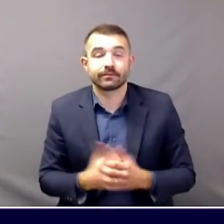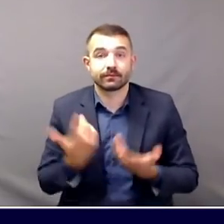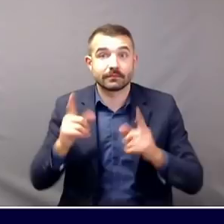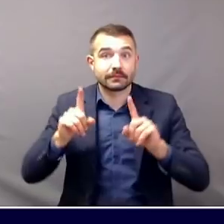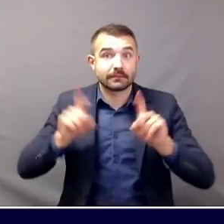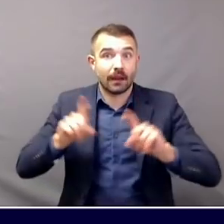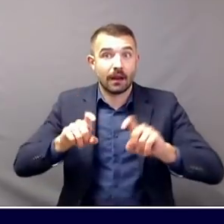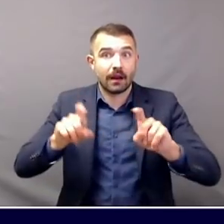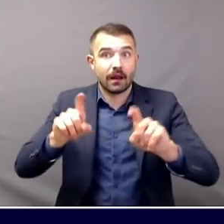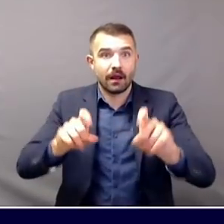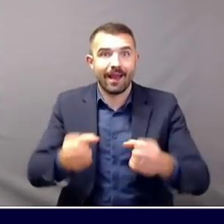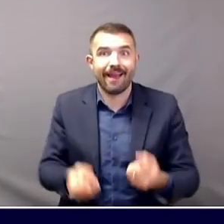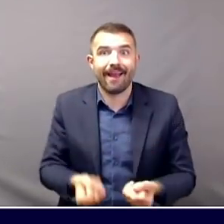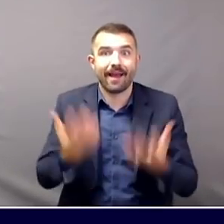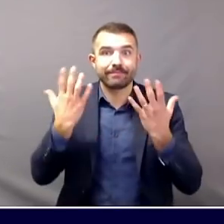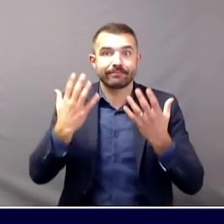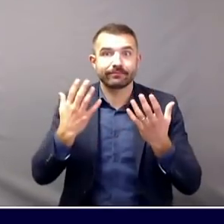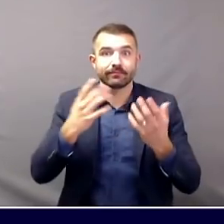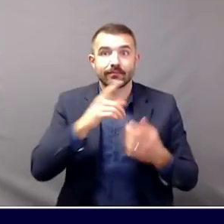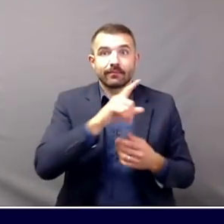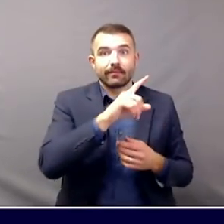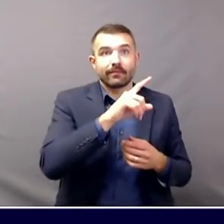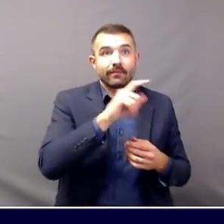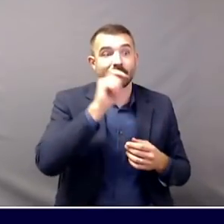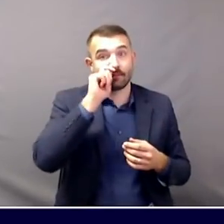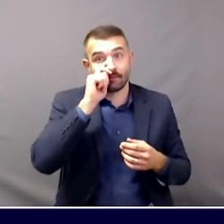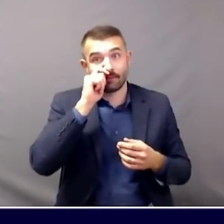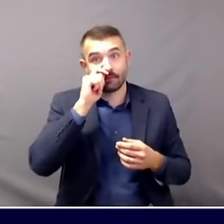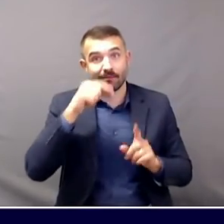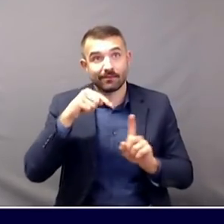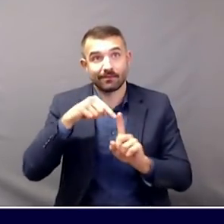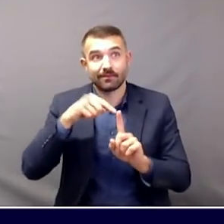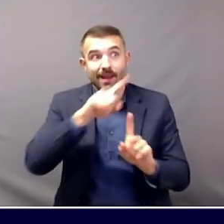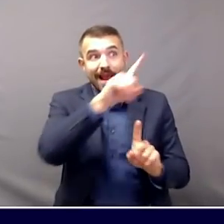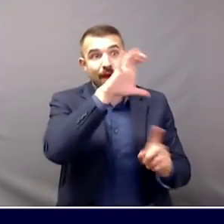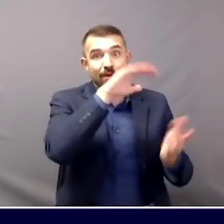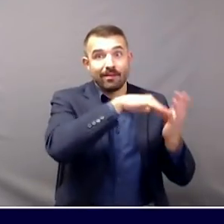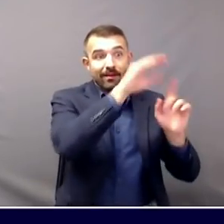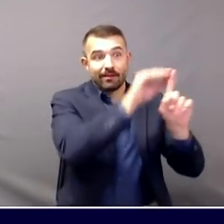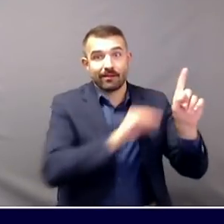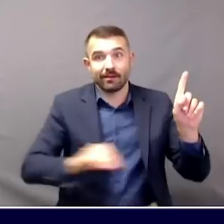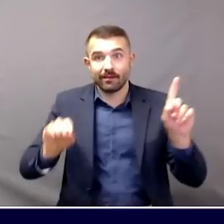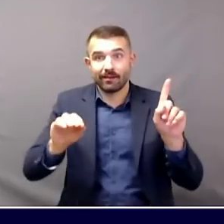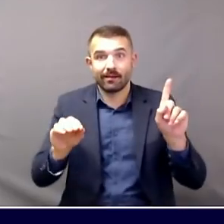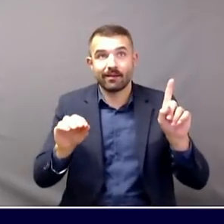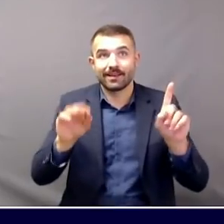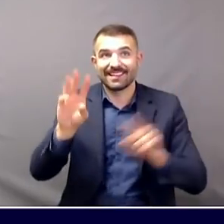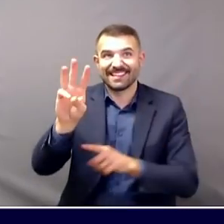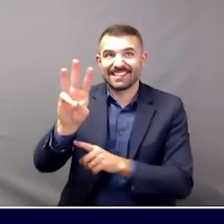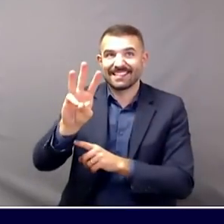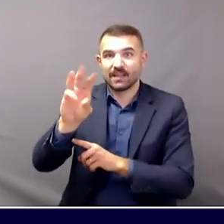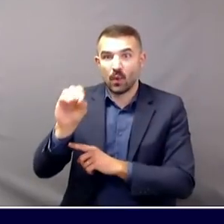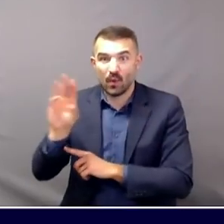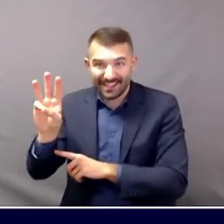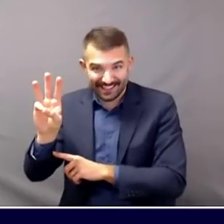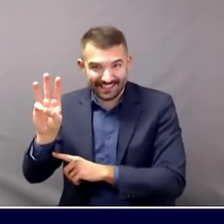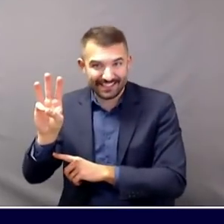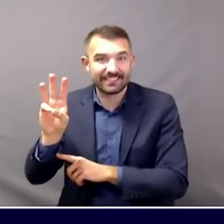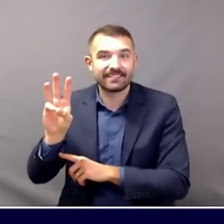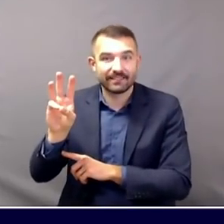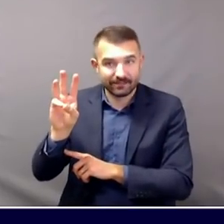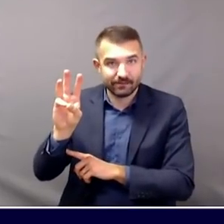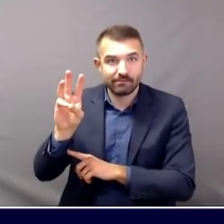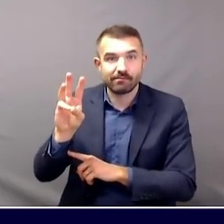testing volume right now in Maine for PCR tests stands at 606 tests for every 100,000 people. To